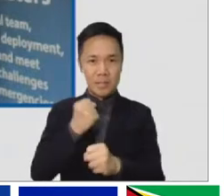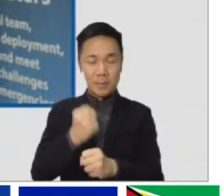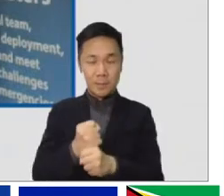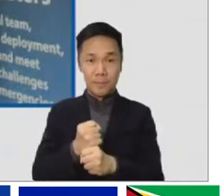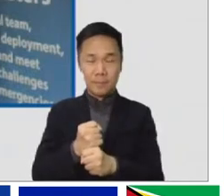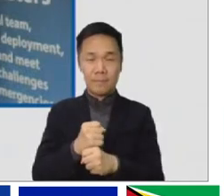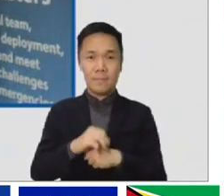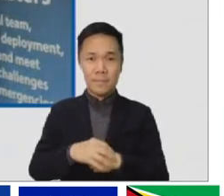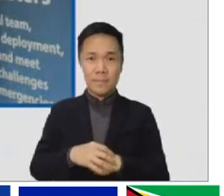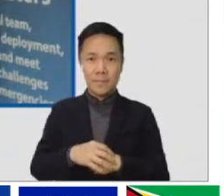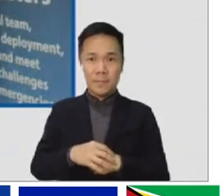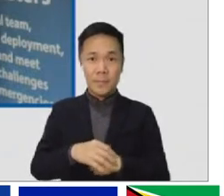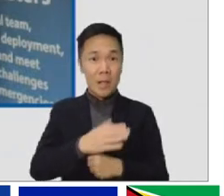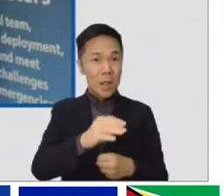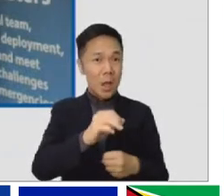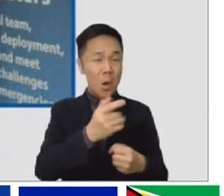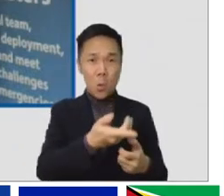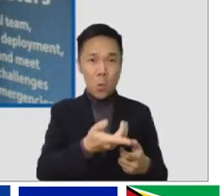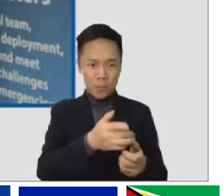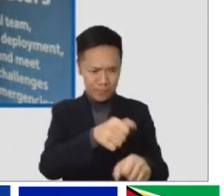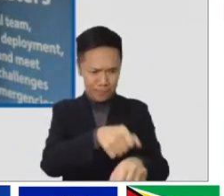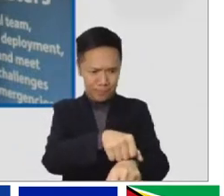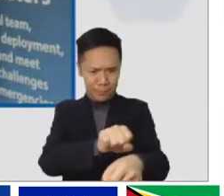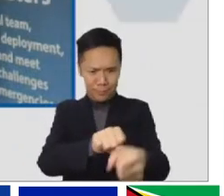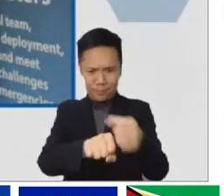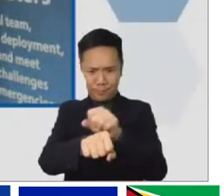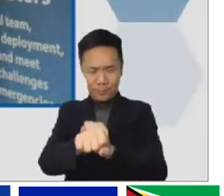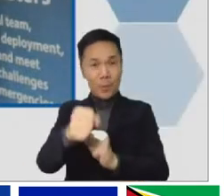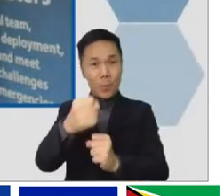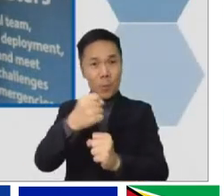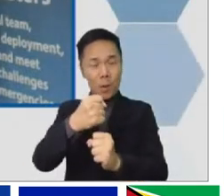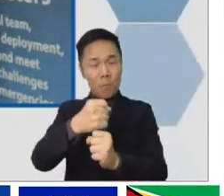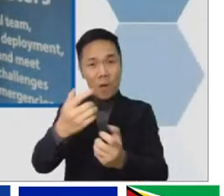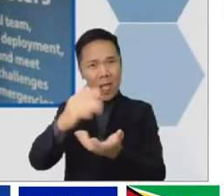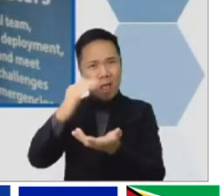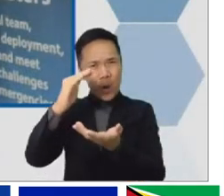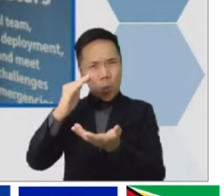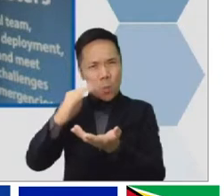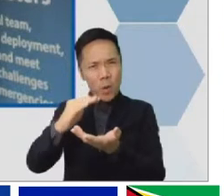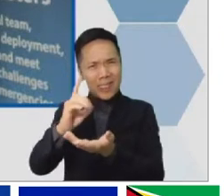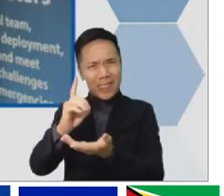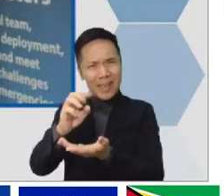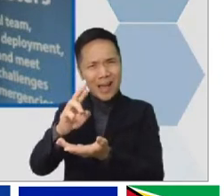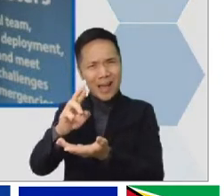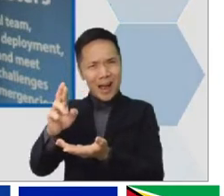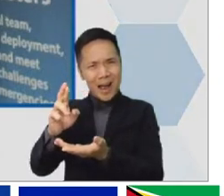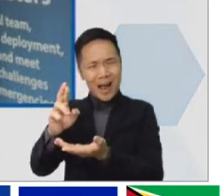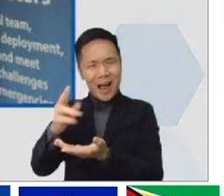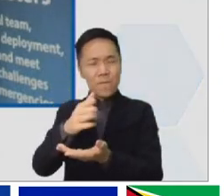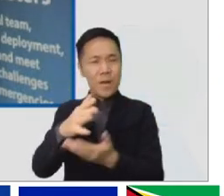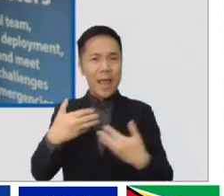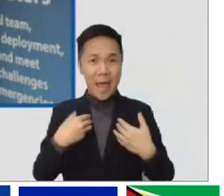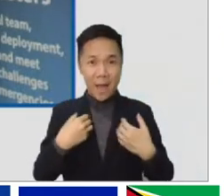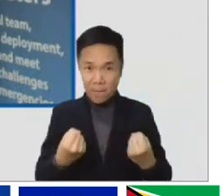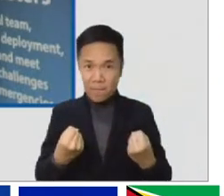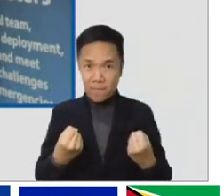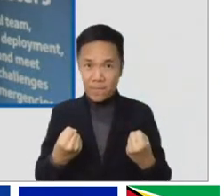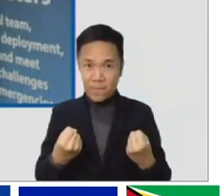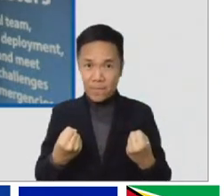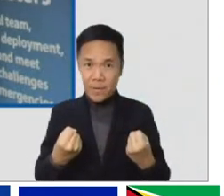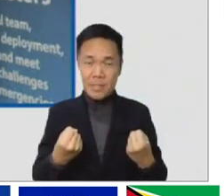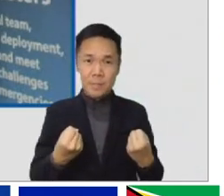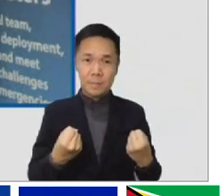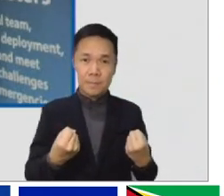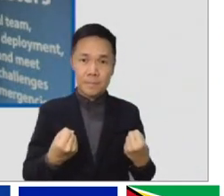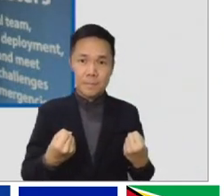reducing the risk, particularly the risks that are originated in the health sector, are an intergovernmental